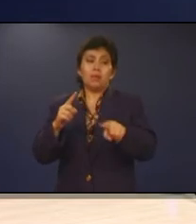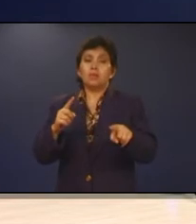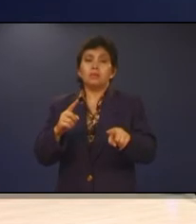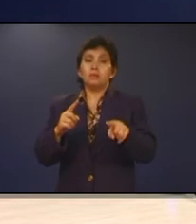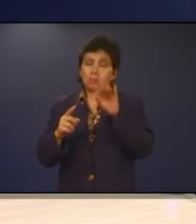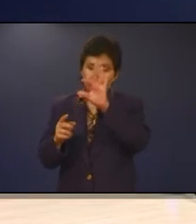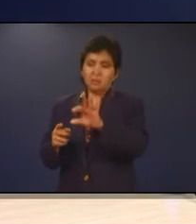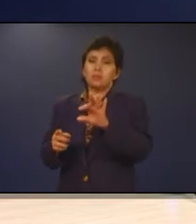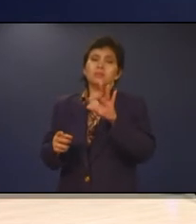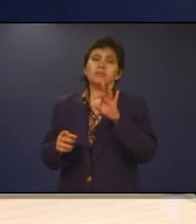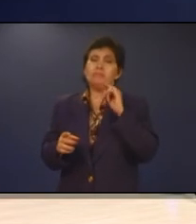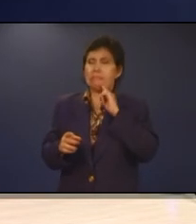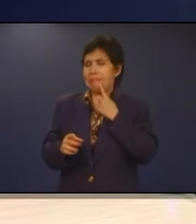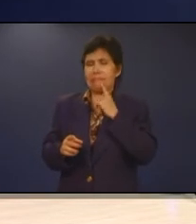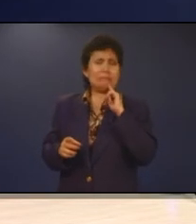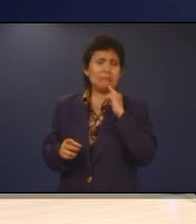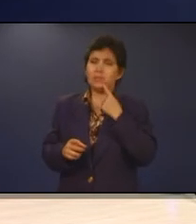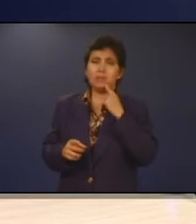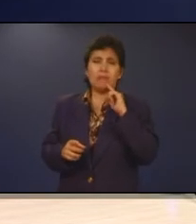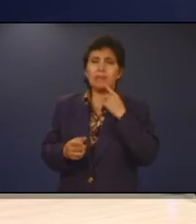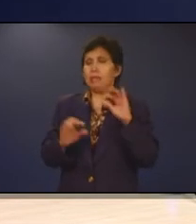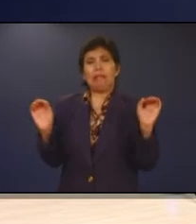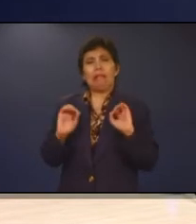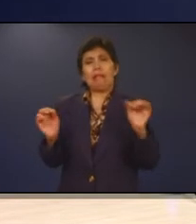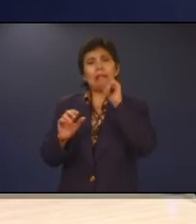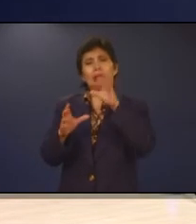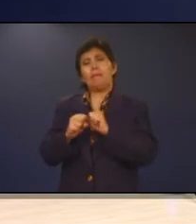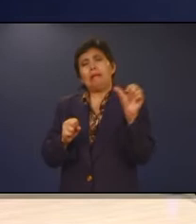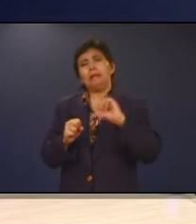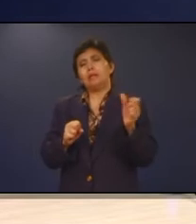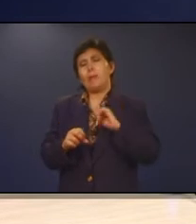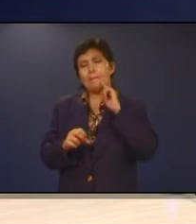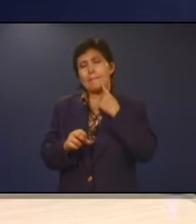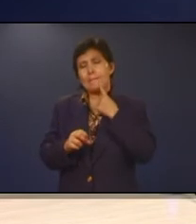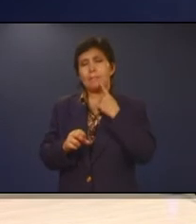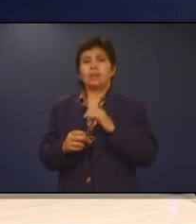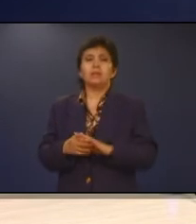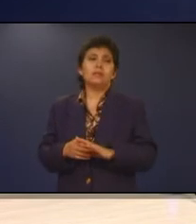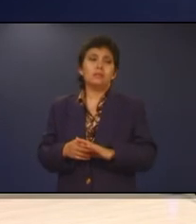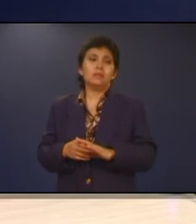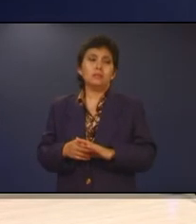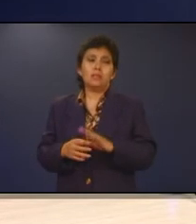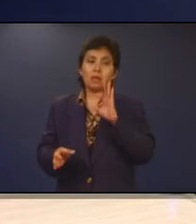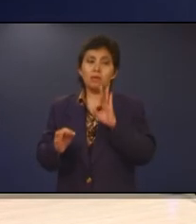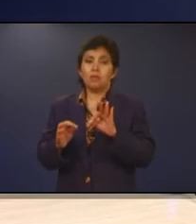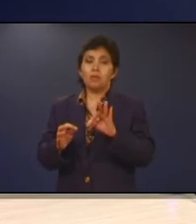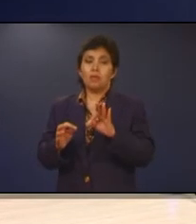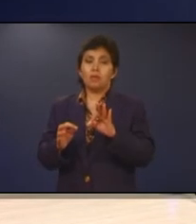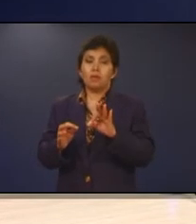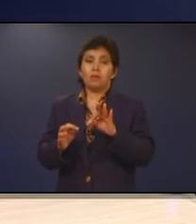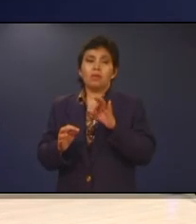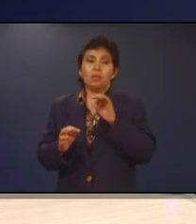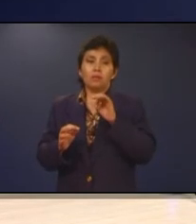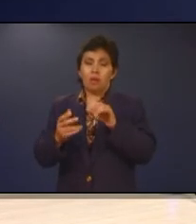rather disappointed. And the actual plus the self, thereby it goes to plus. Now, if you ought